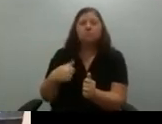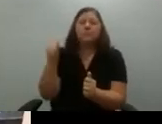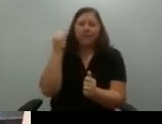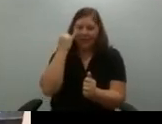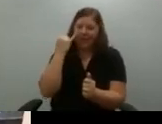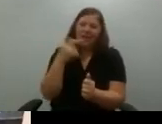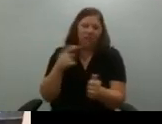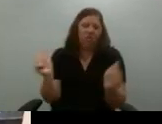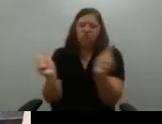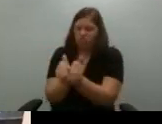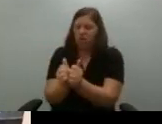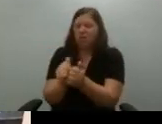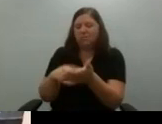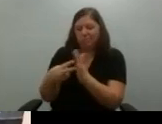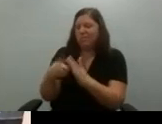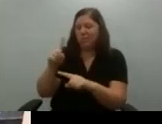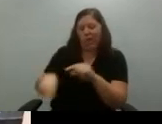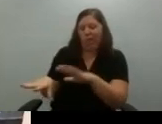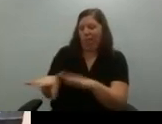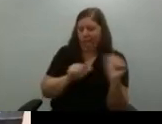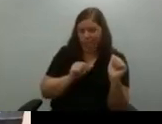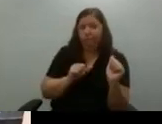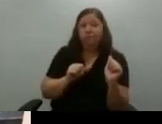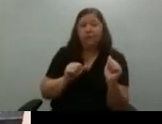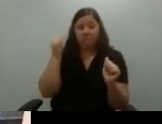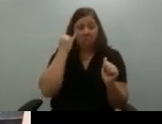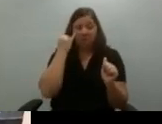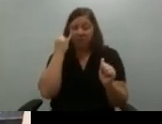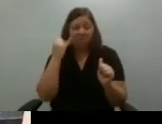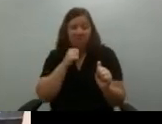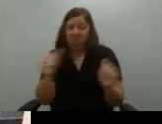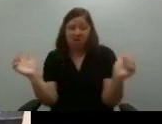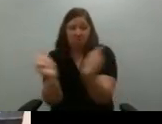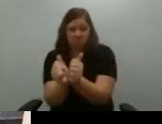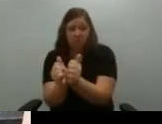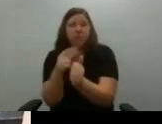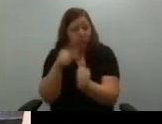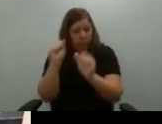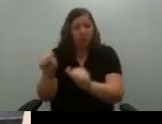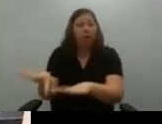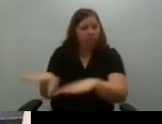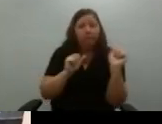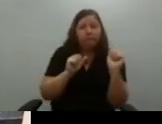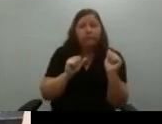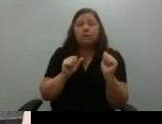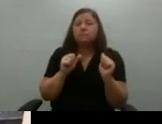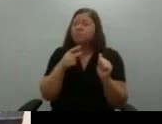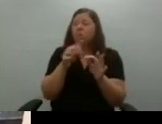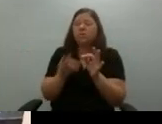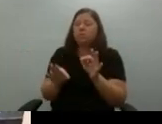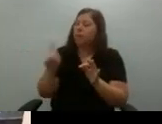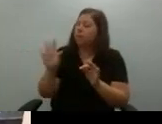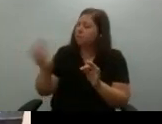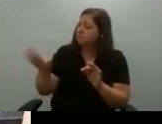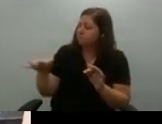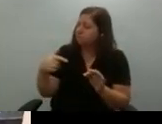free to leave that encounter. And if you are not being arrested, you are free to leave. So you can simply ask the officer, am